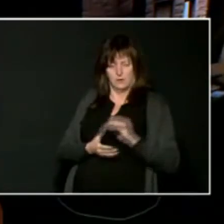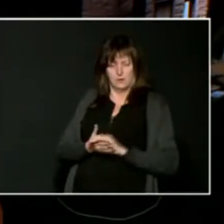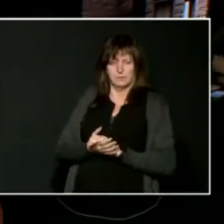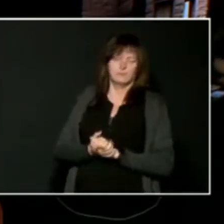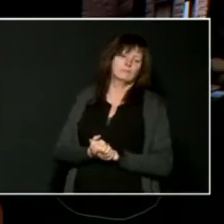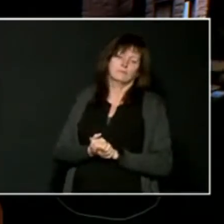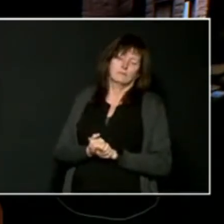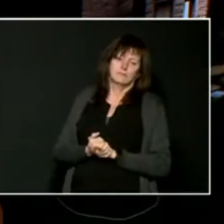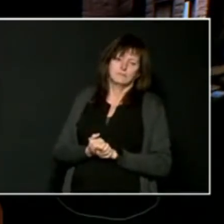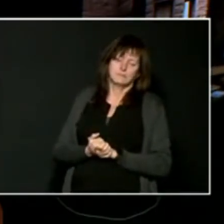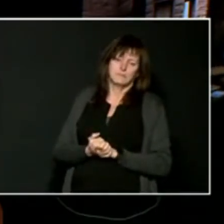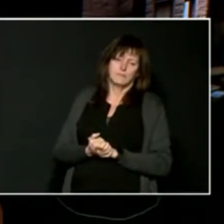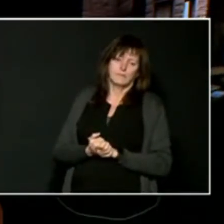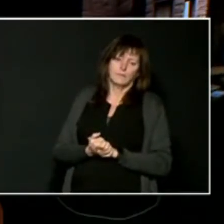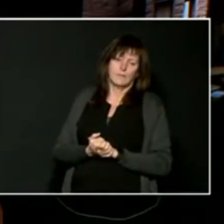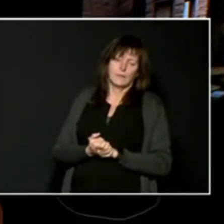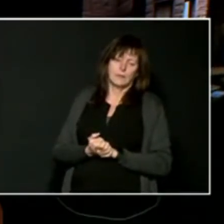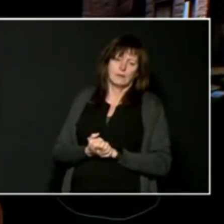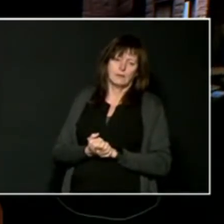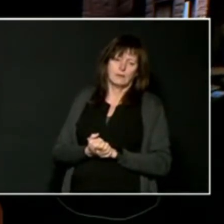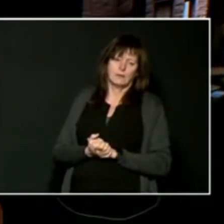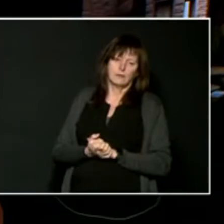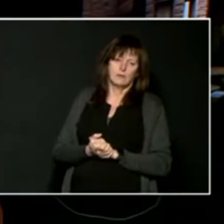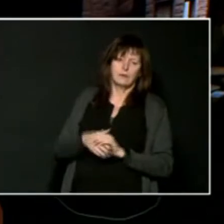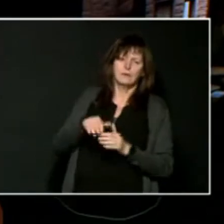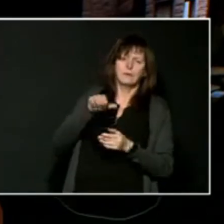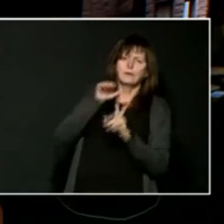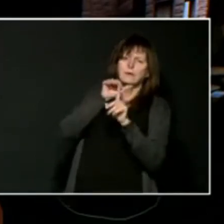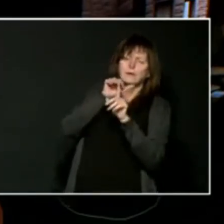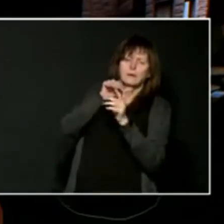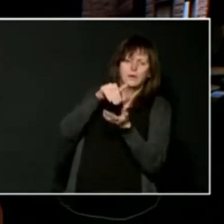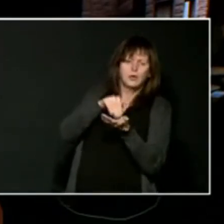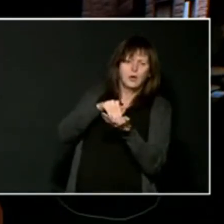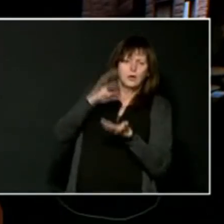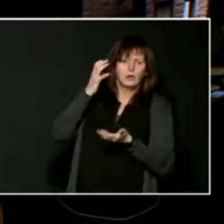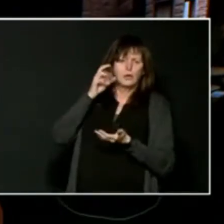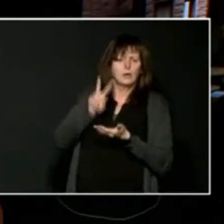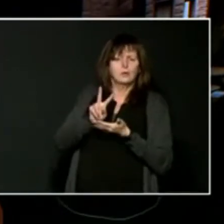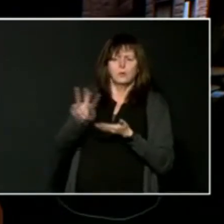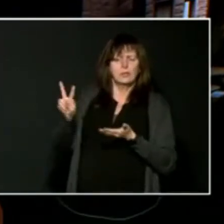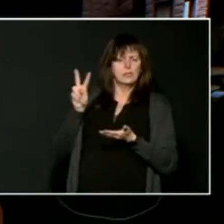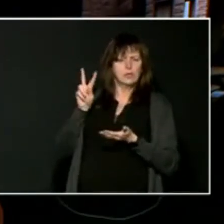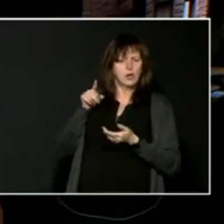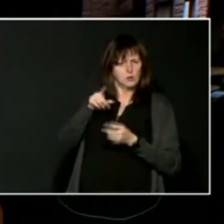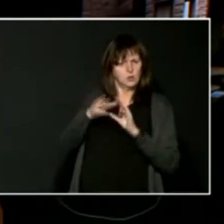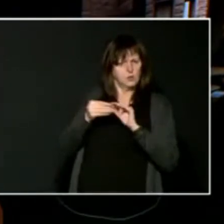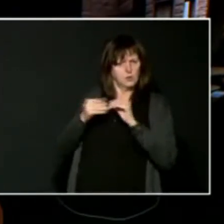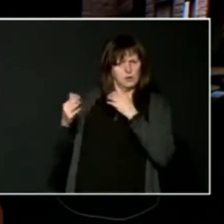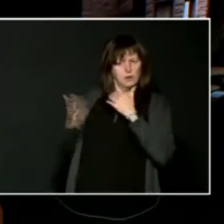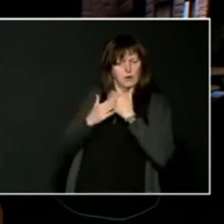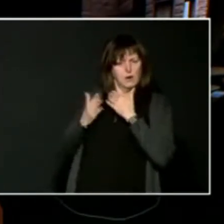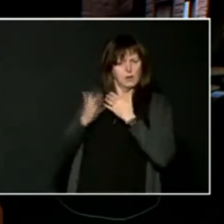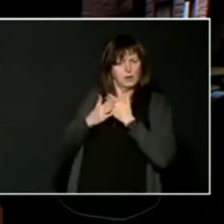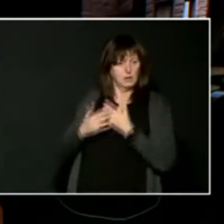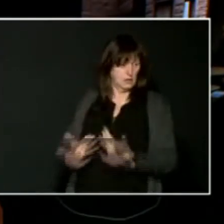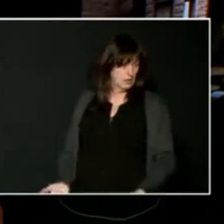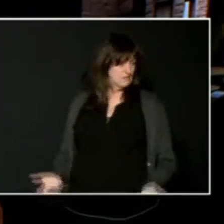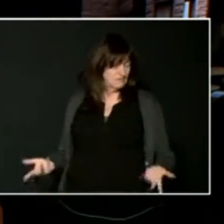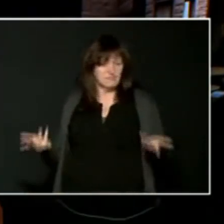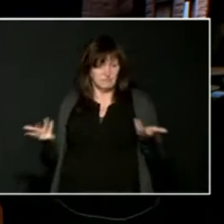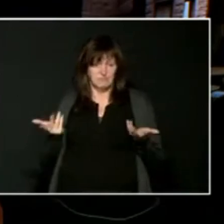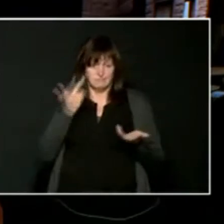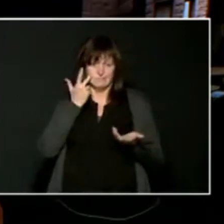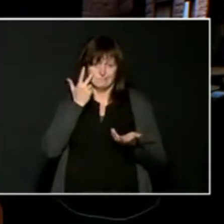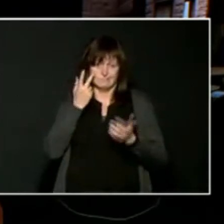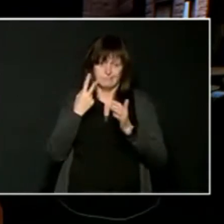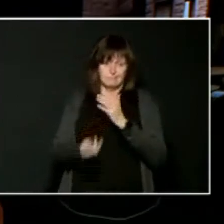Dr. Brown, you sat there 6 weeks ago and warned us all this was coming if policy measures weren't taken.